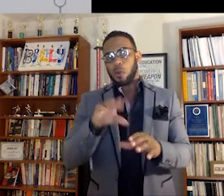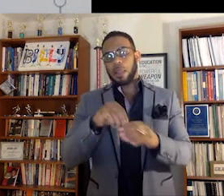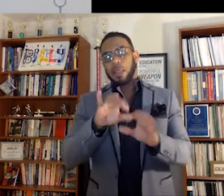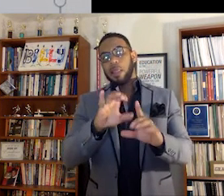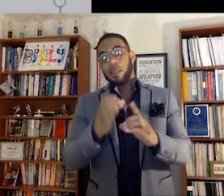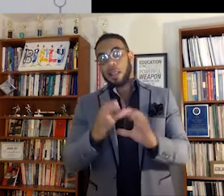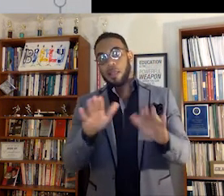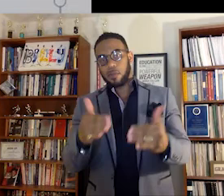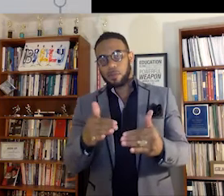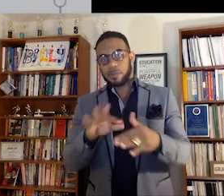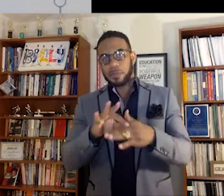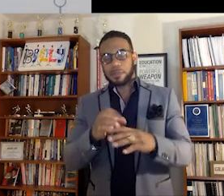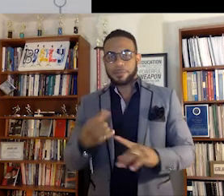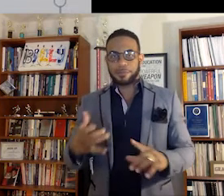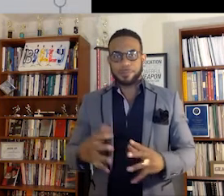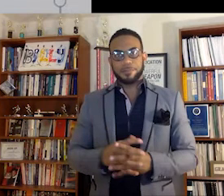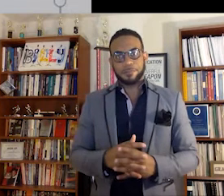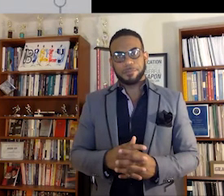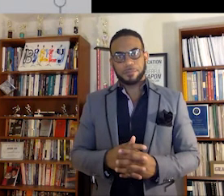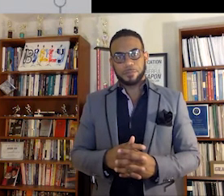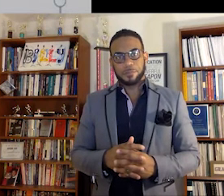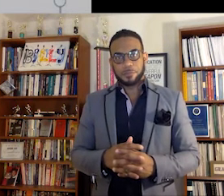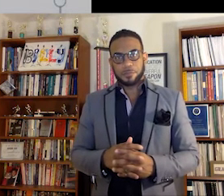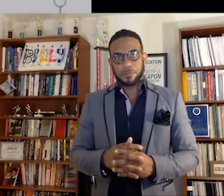their classroom context.